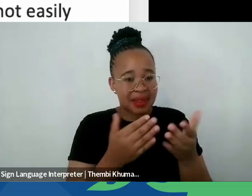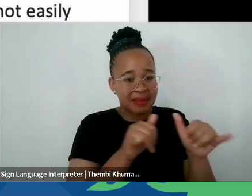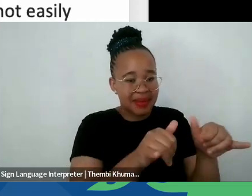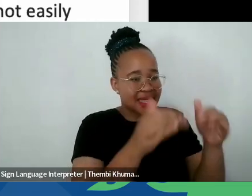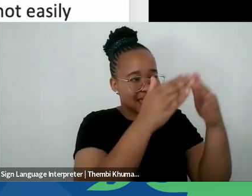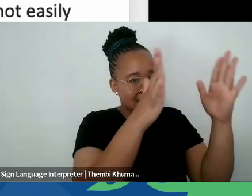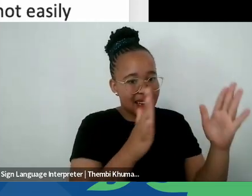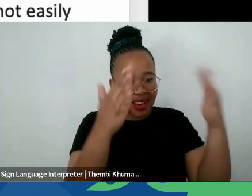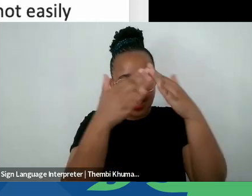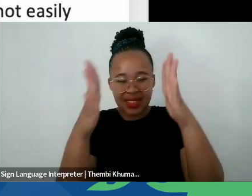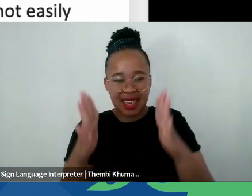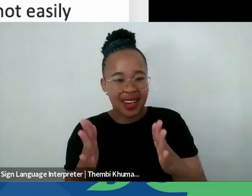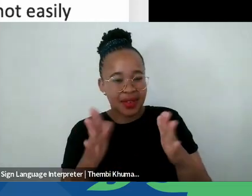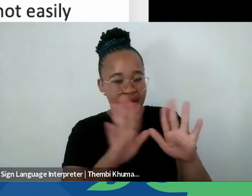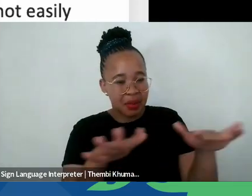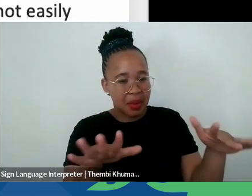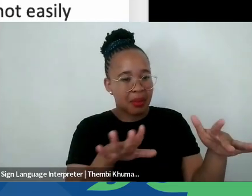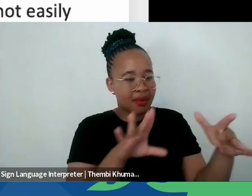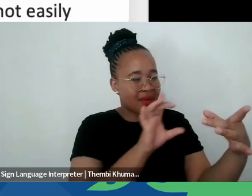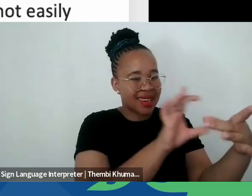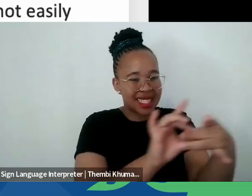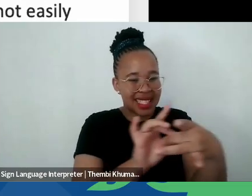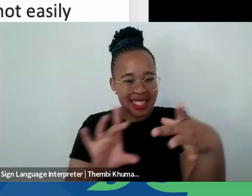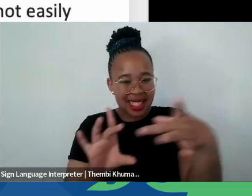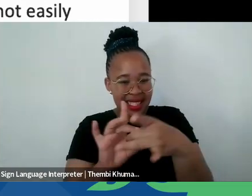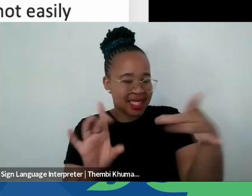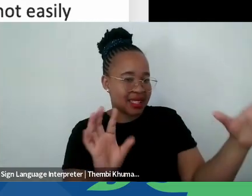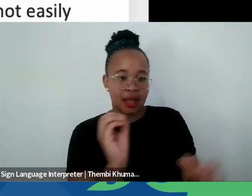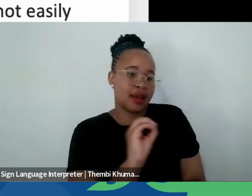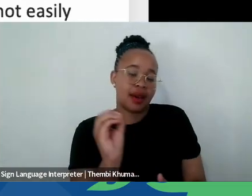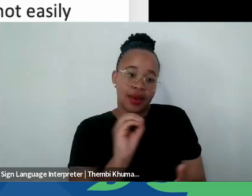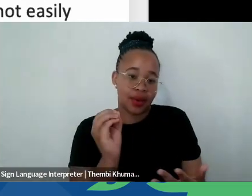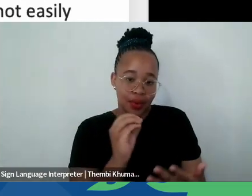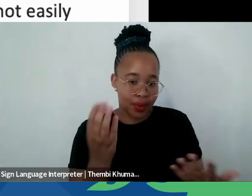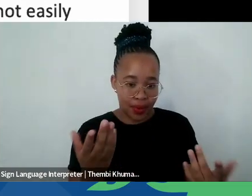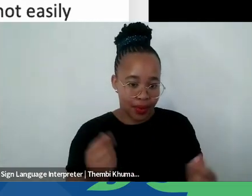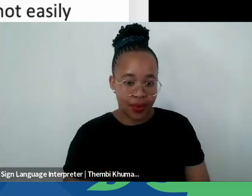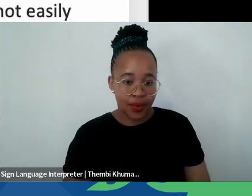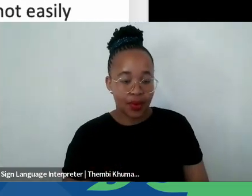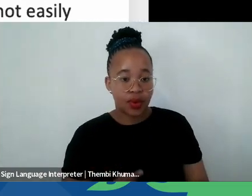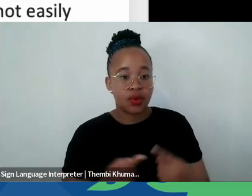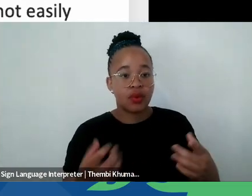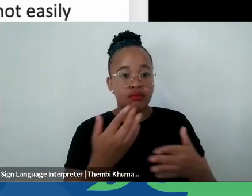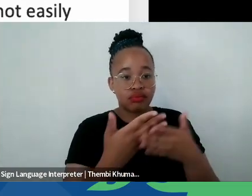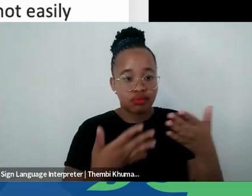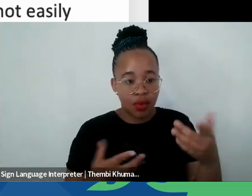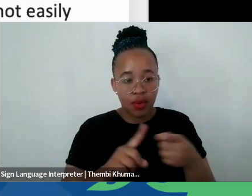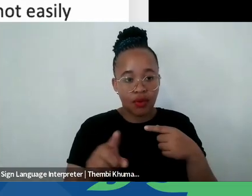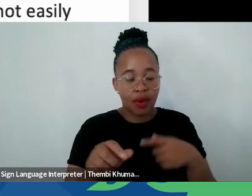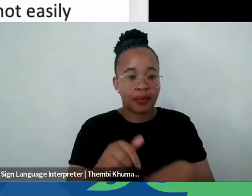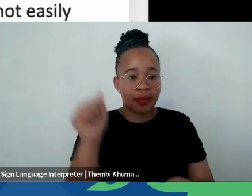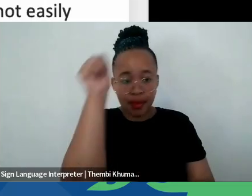daily use. In the full implementation phase of our program, April 24 to